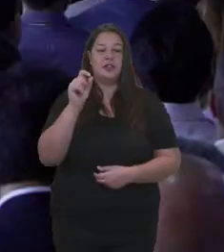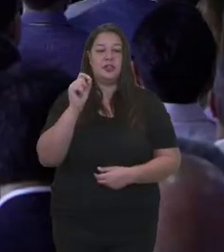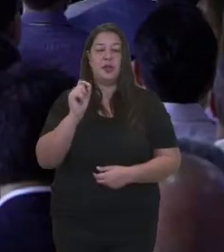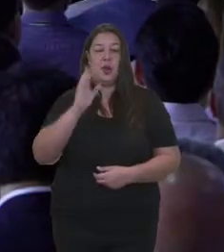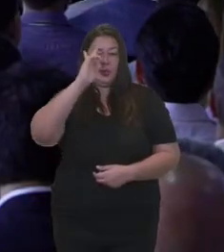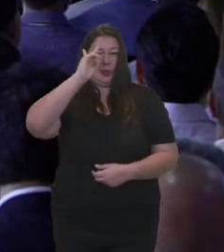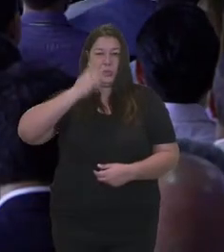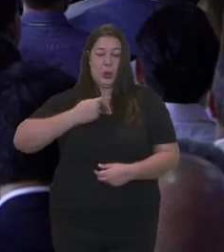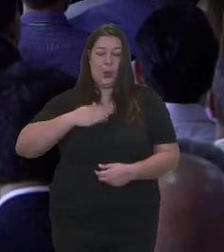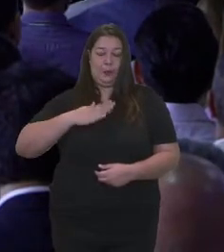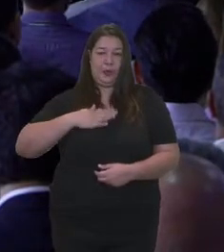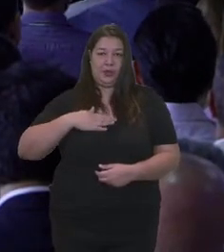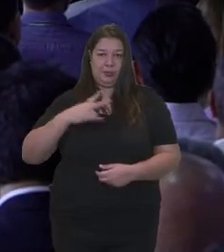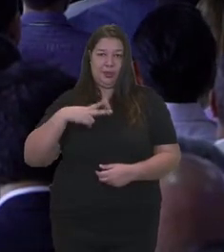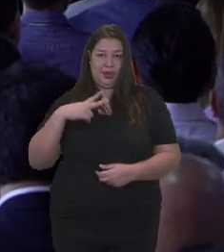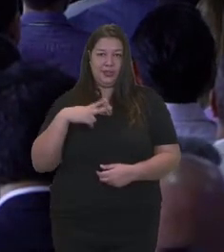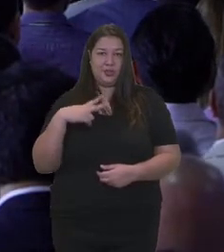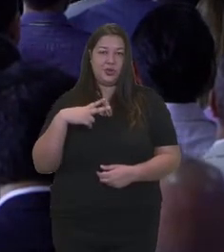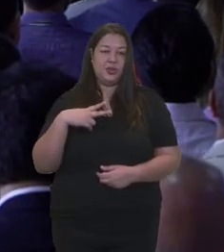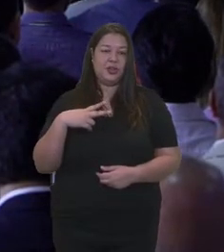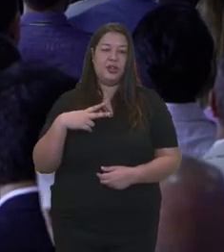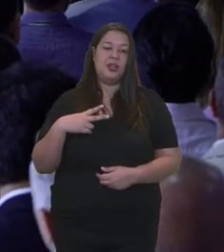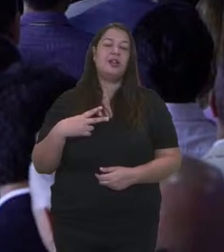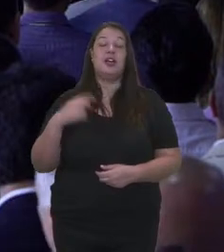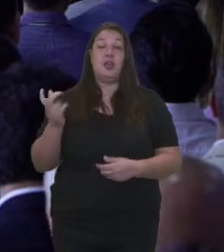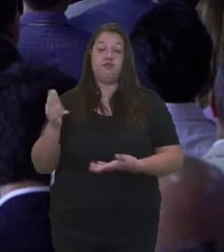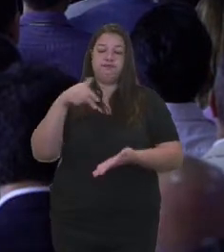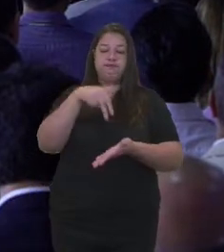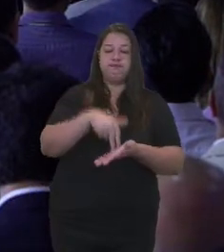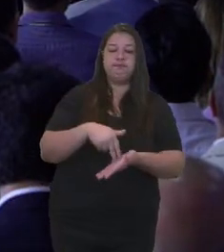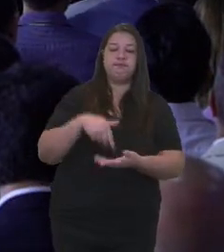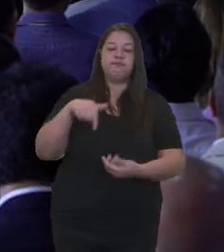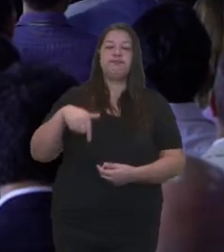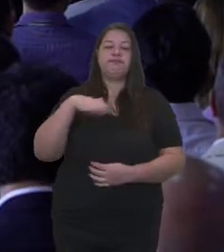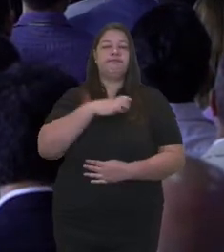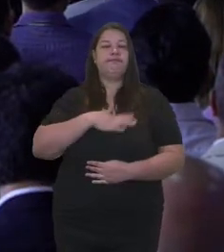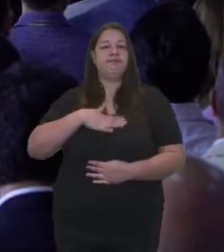I like talking with a personal note. Stéphanie said that